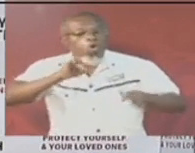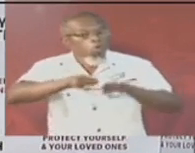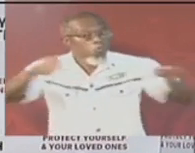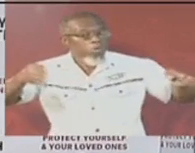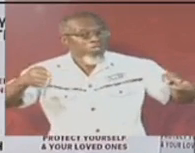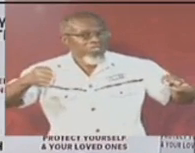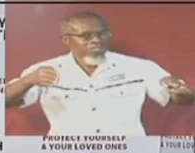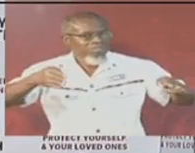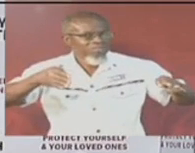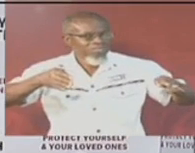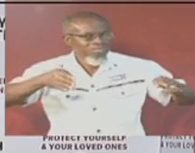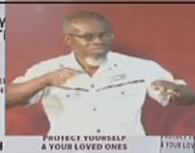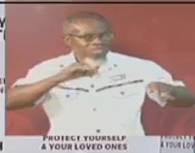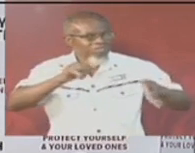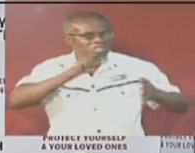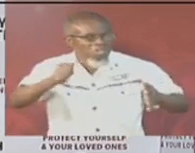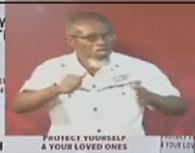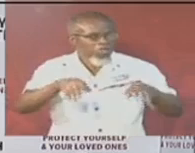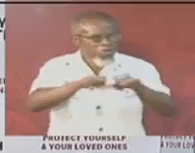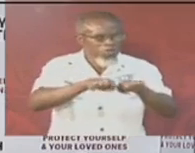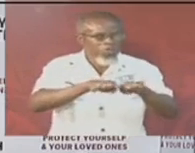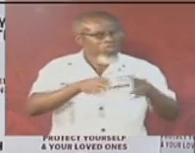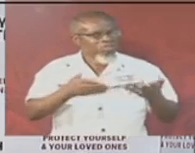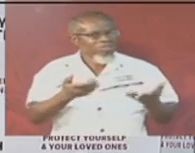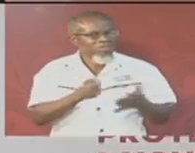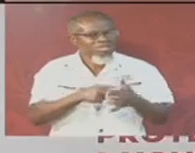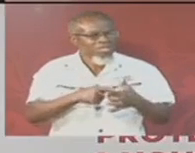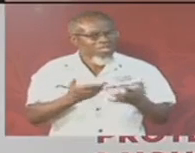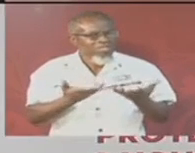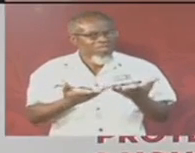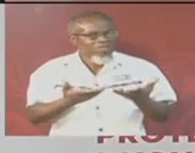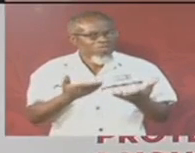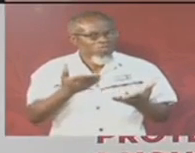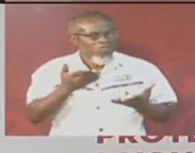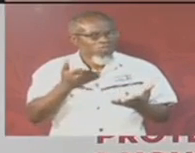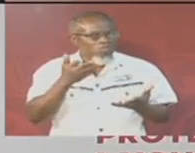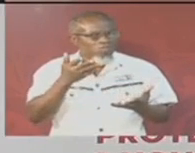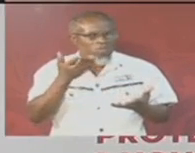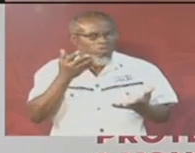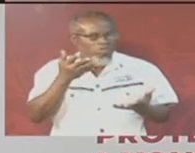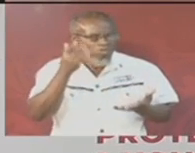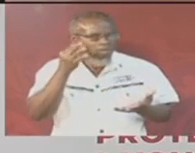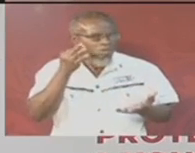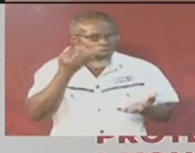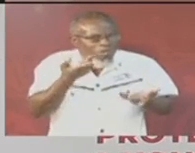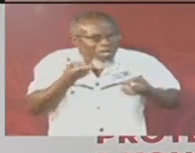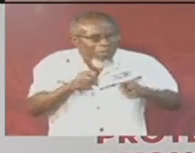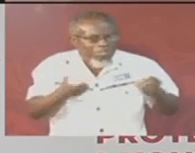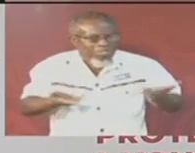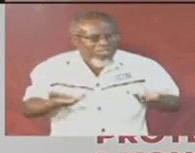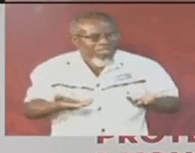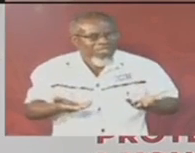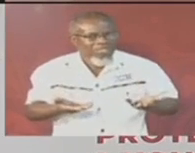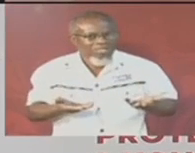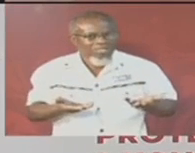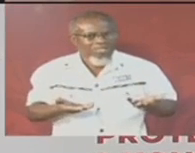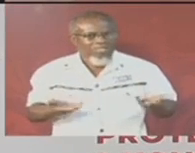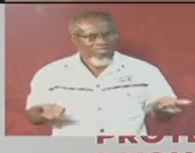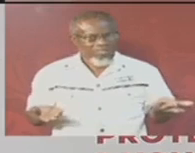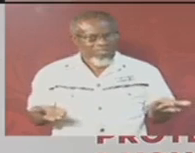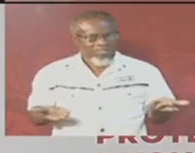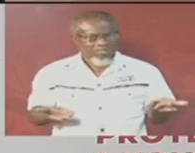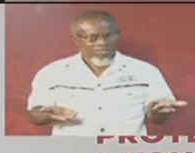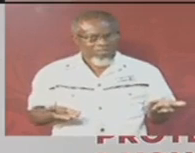open, as you are positing, what would have been our position?